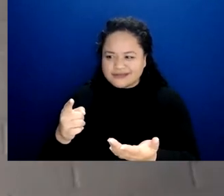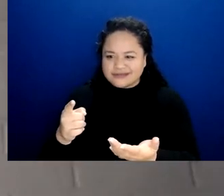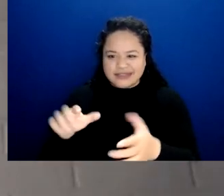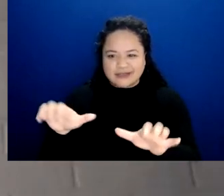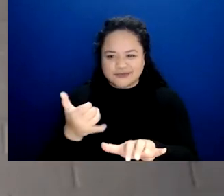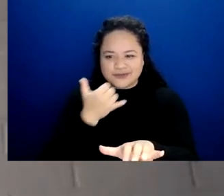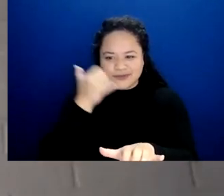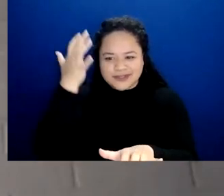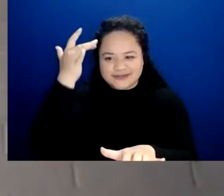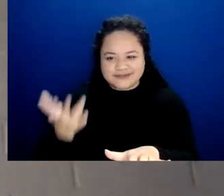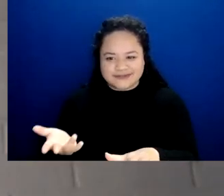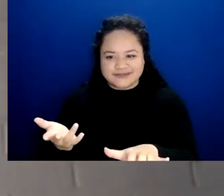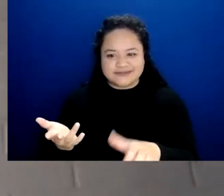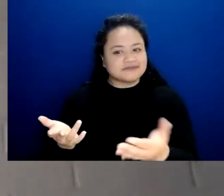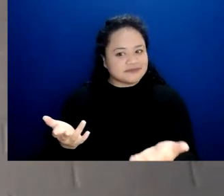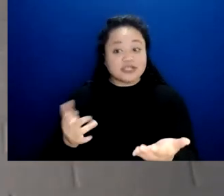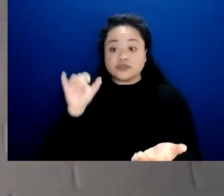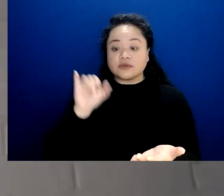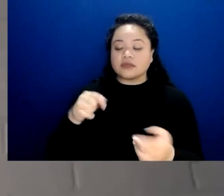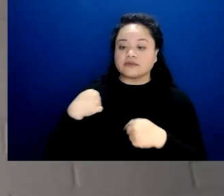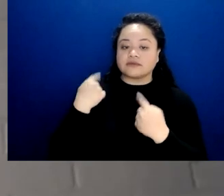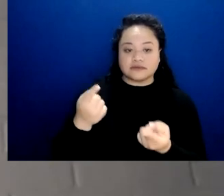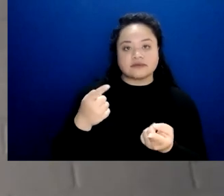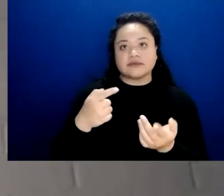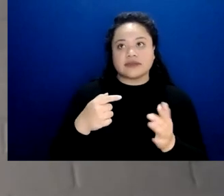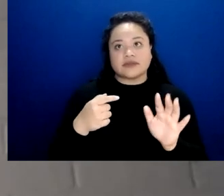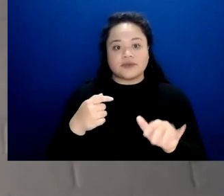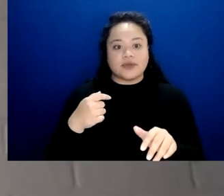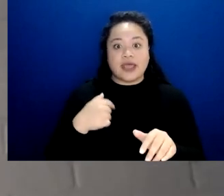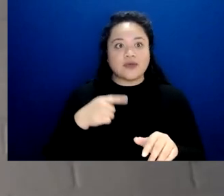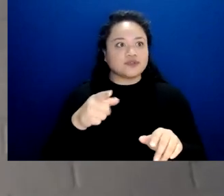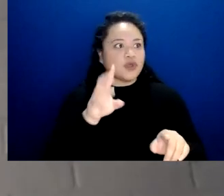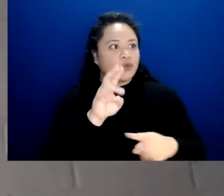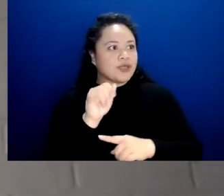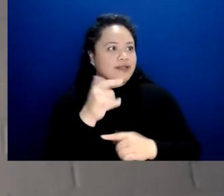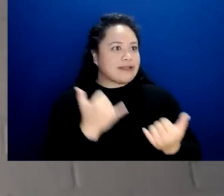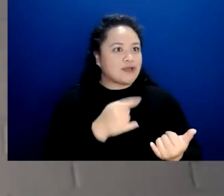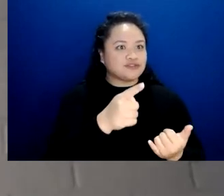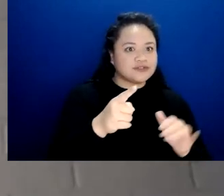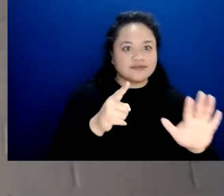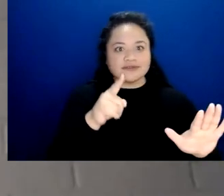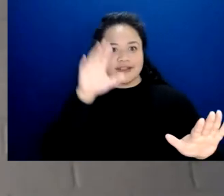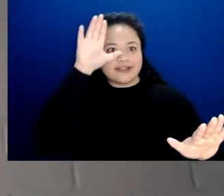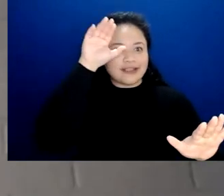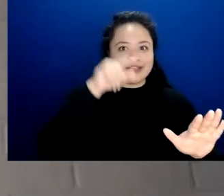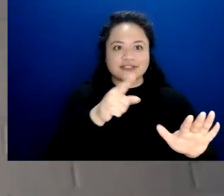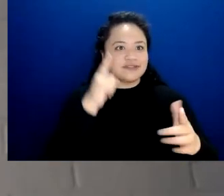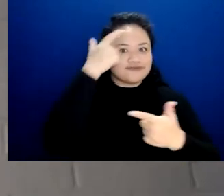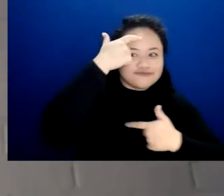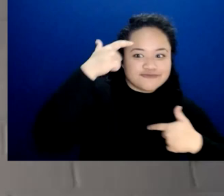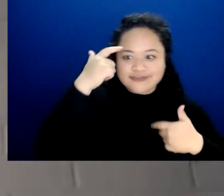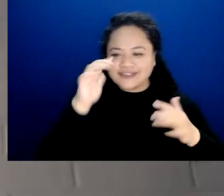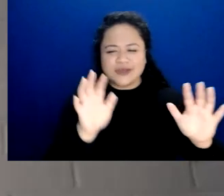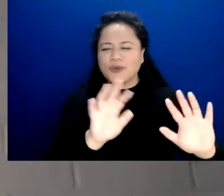years. It's like, you know, doing batterers intervention work, you know, I don't want it to be like, oh, well, Will's drank the Kool-Aid. Now he's jaded and he's on there.